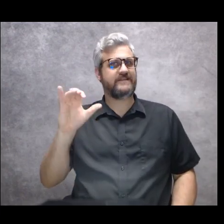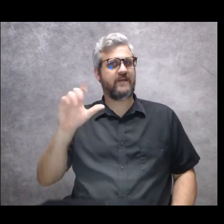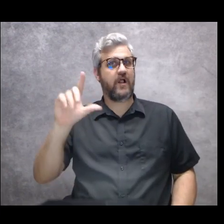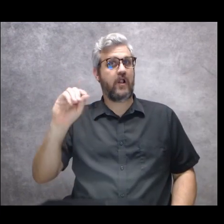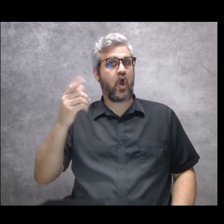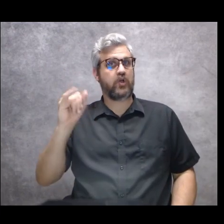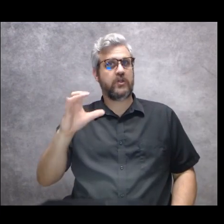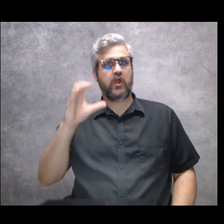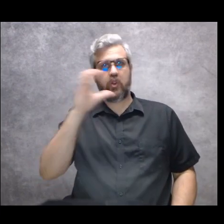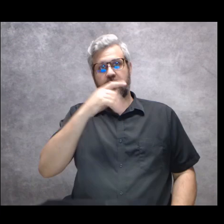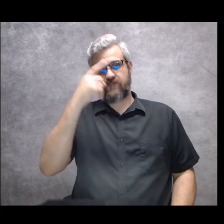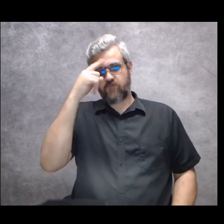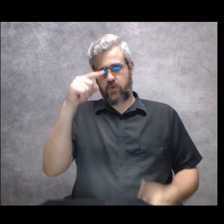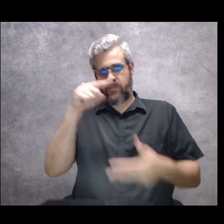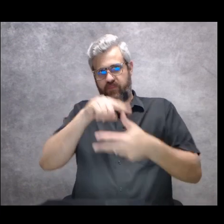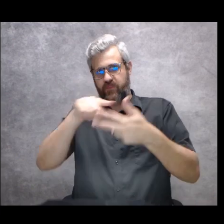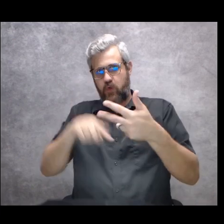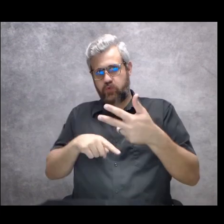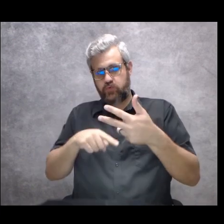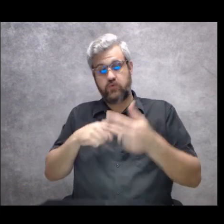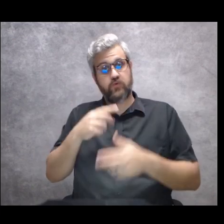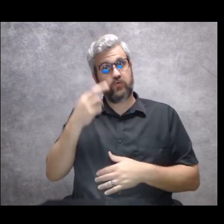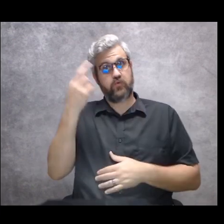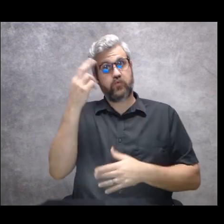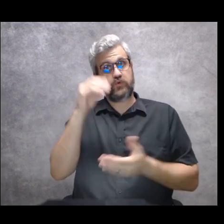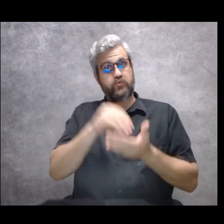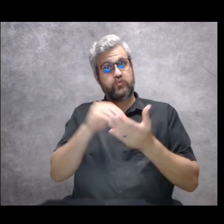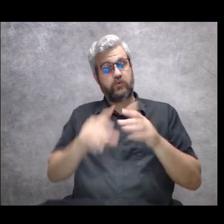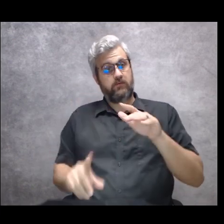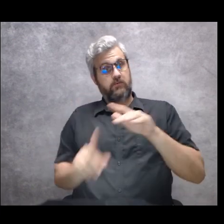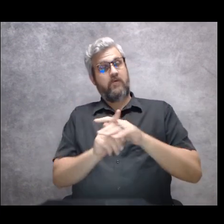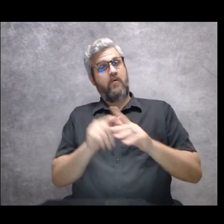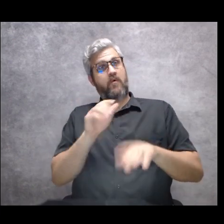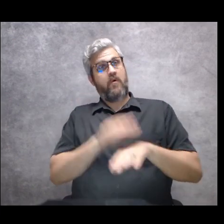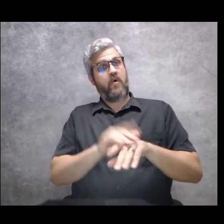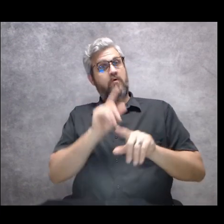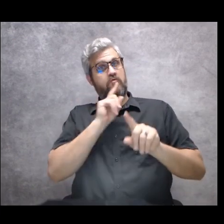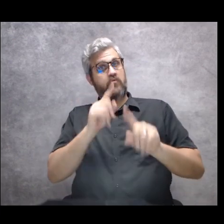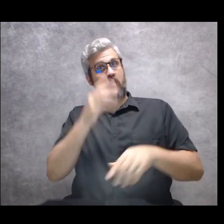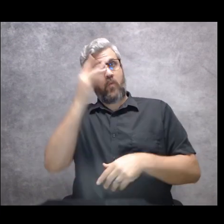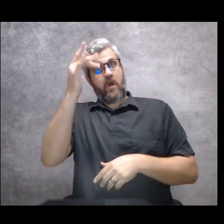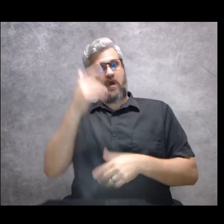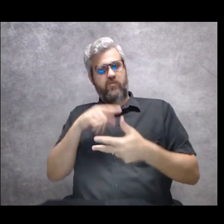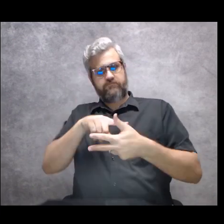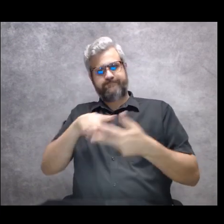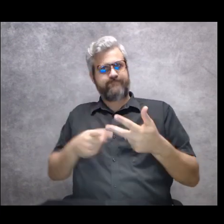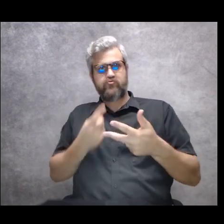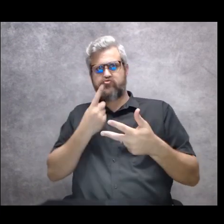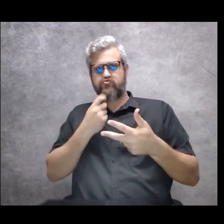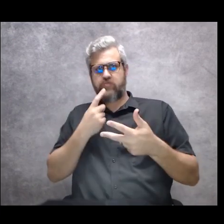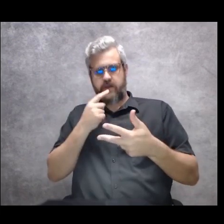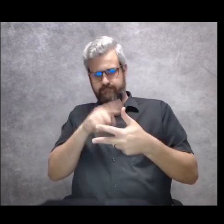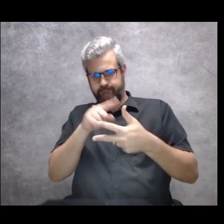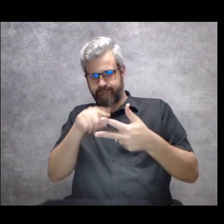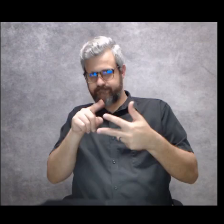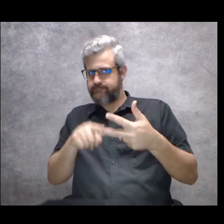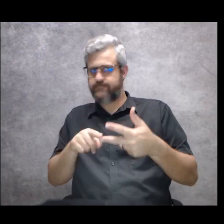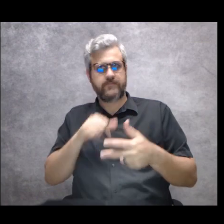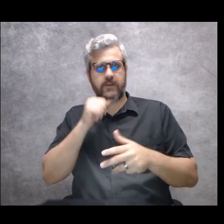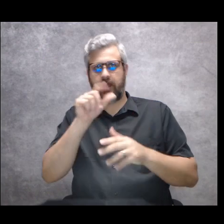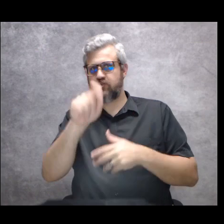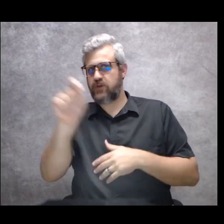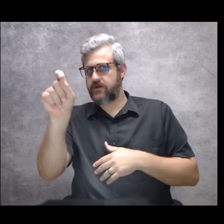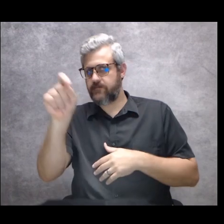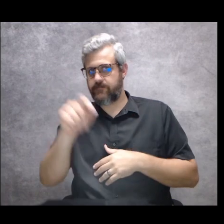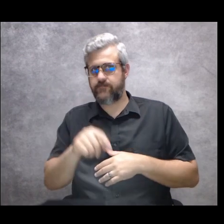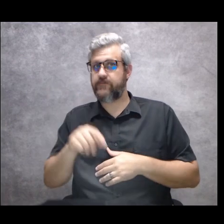looking for. The reason the student is on the report is because one of these boxes has not been selected.